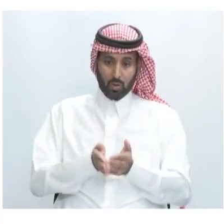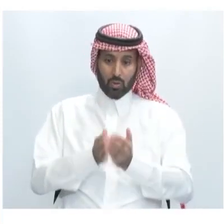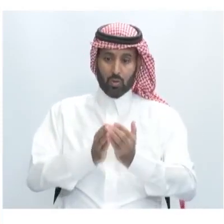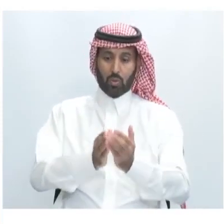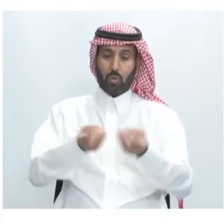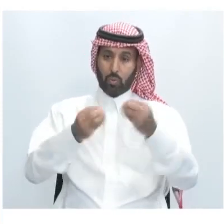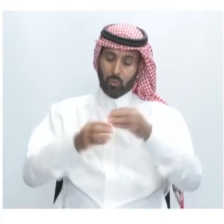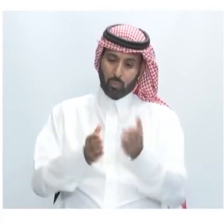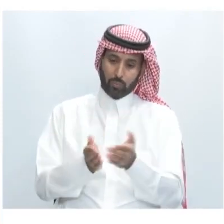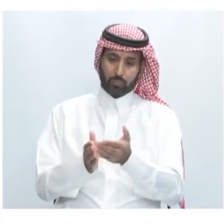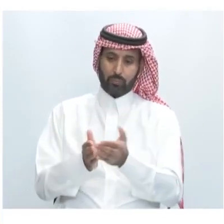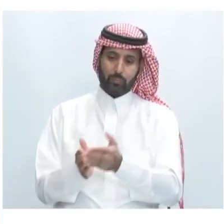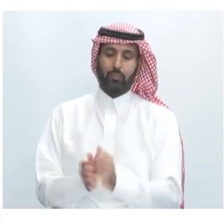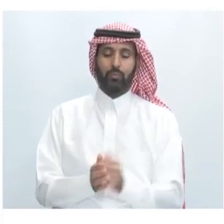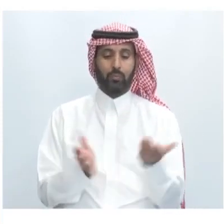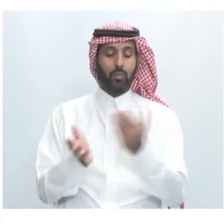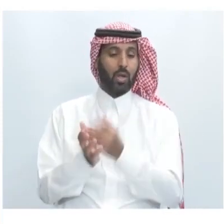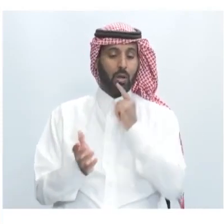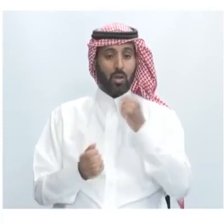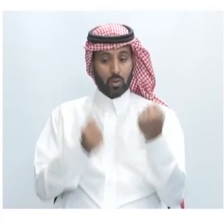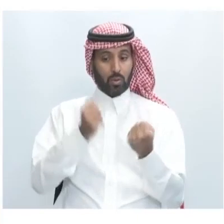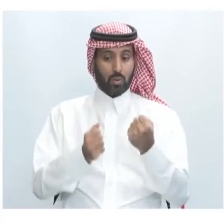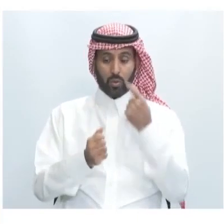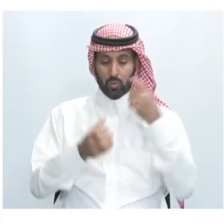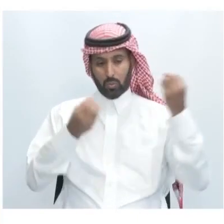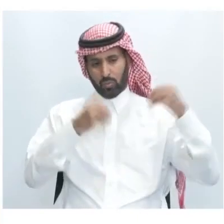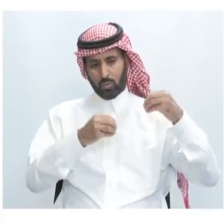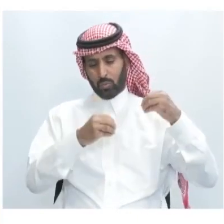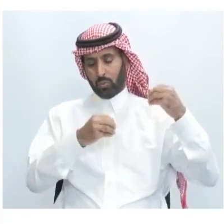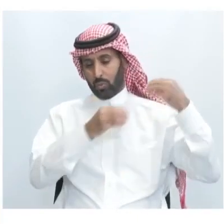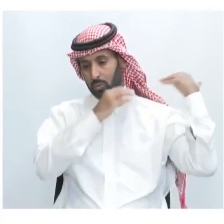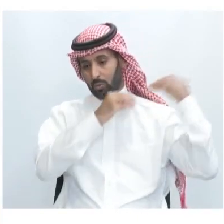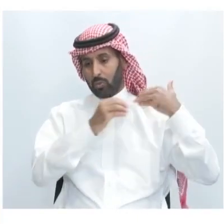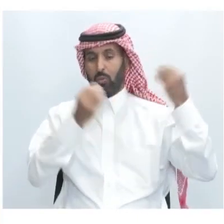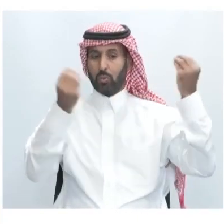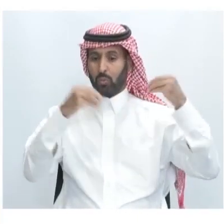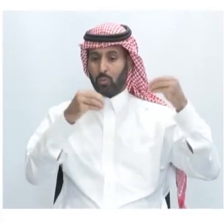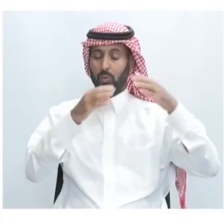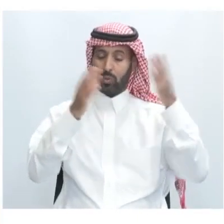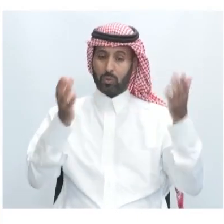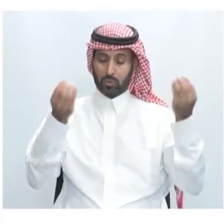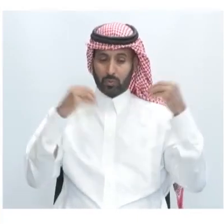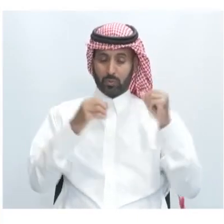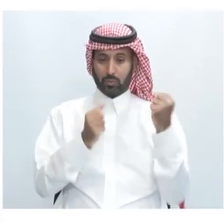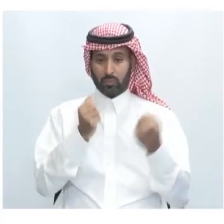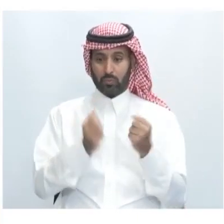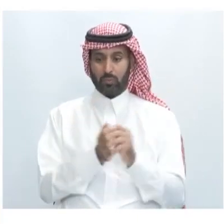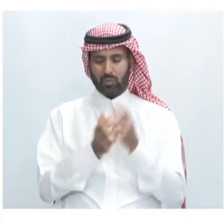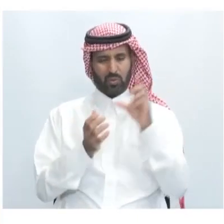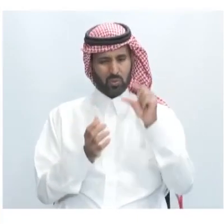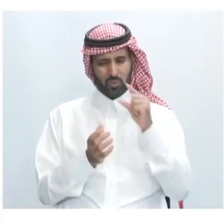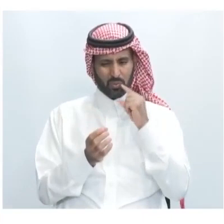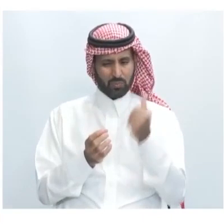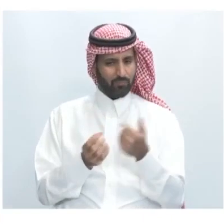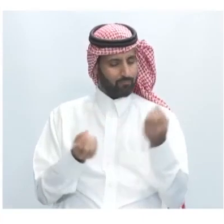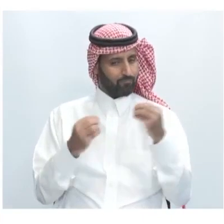verb. The expression truckload is sometimes used to mean a lot of something, not literally